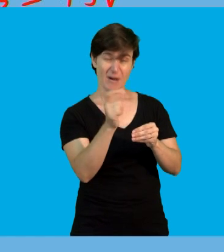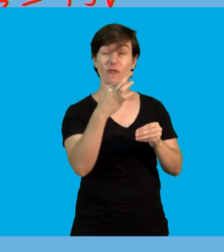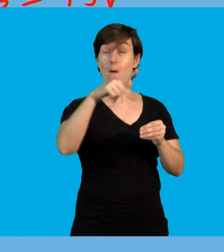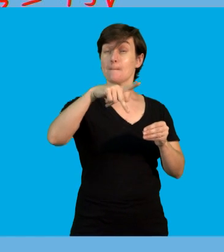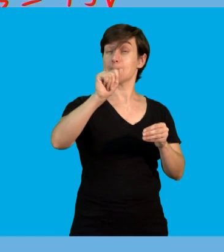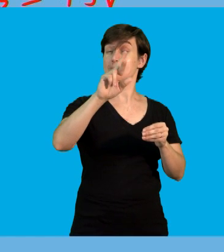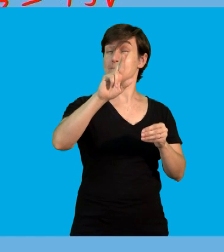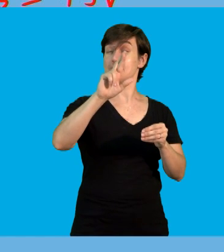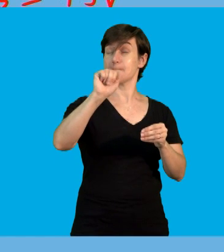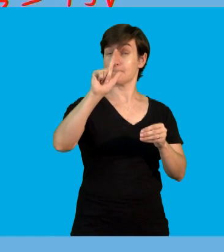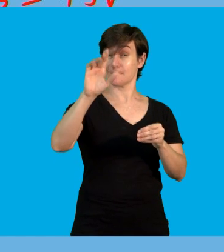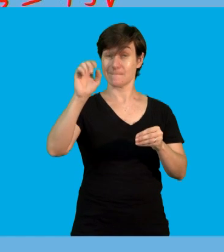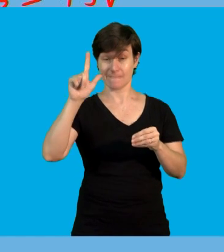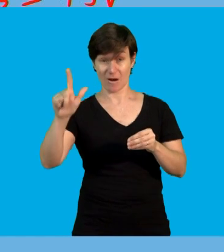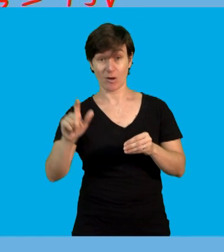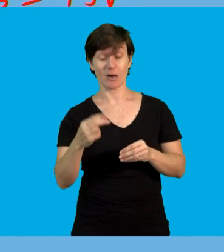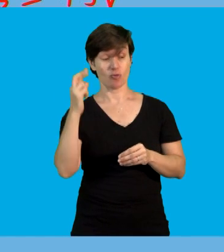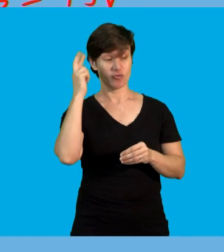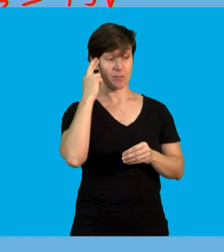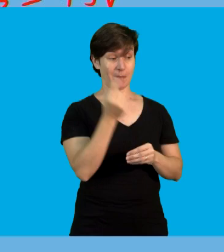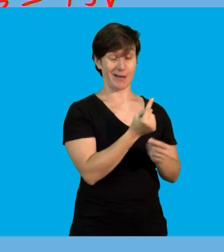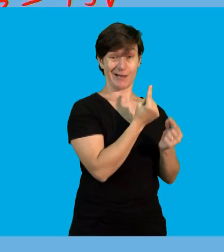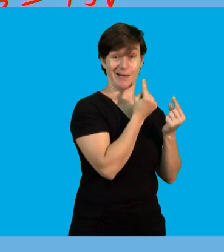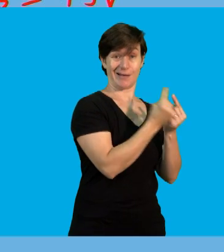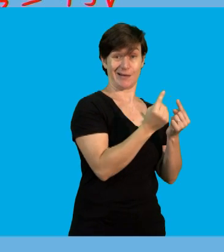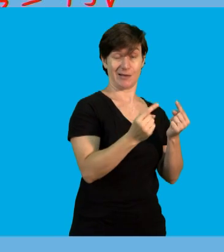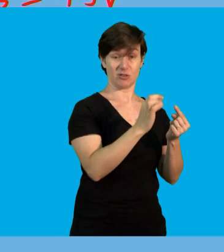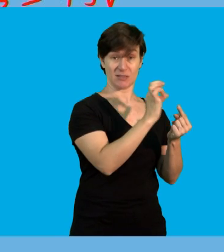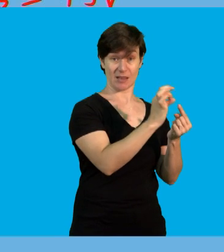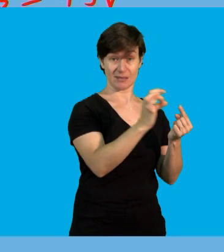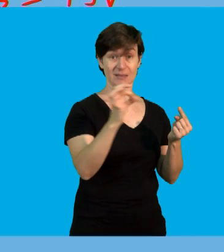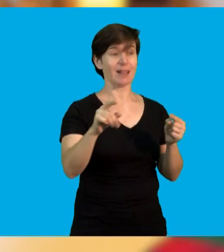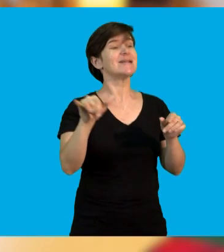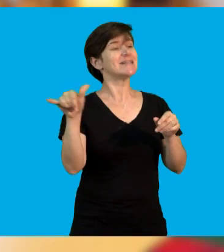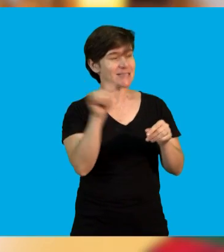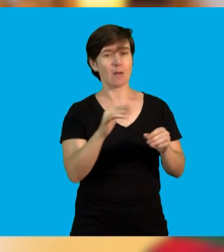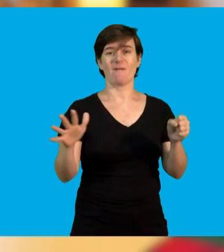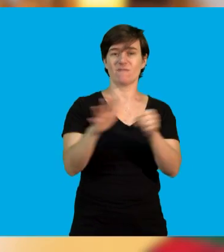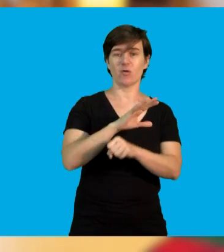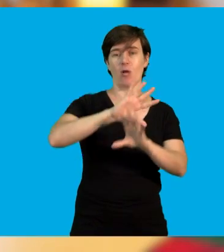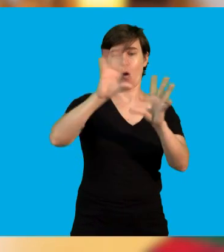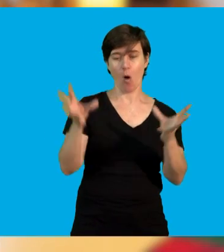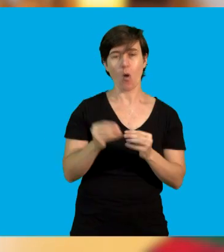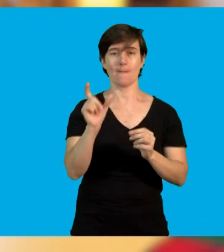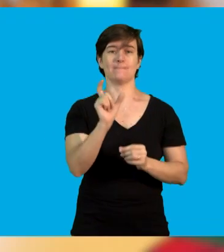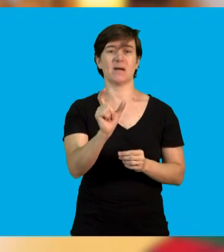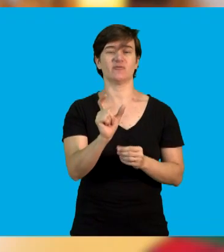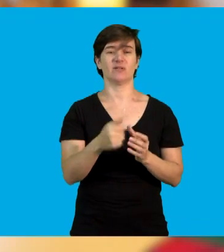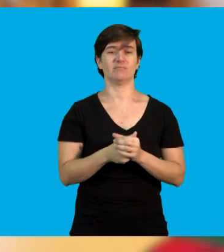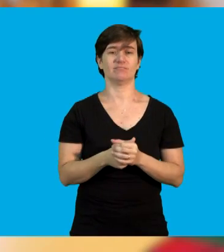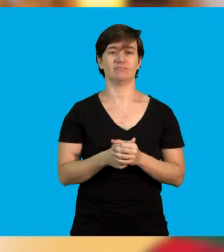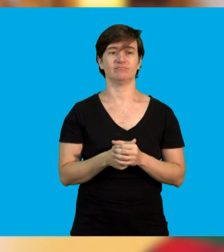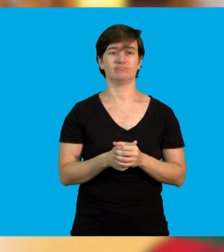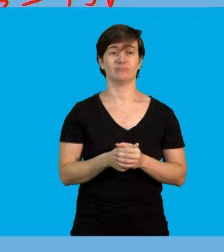the same total current. So because each cell has the same potential difference as that of the entire battery, that also